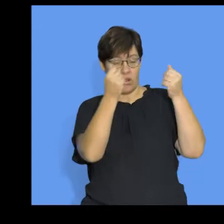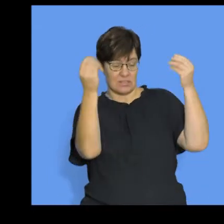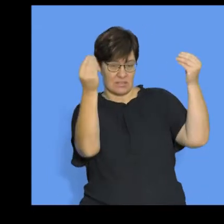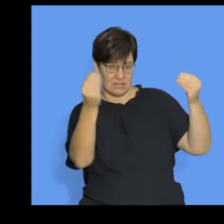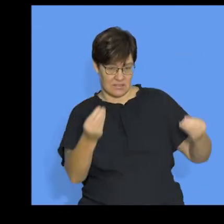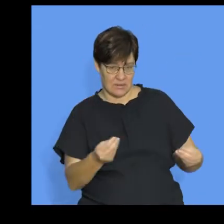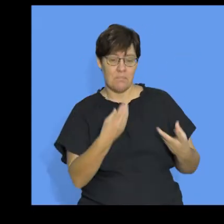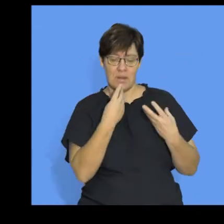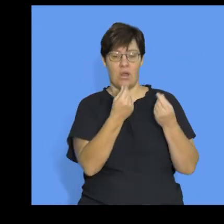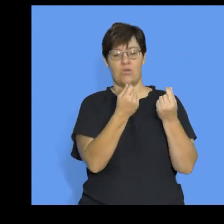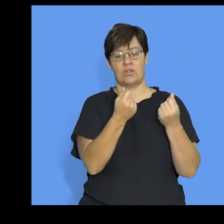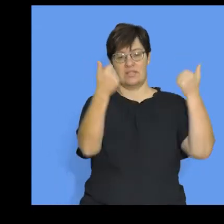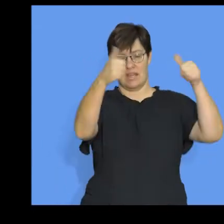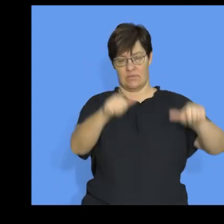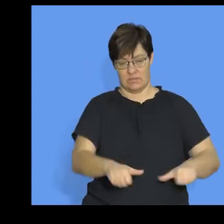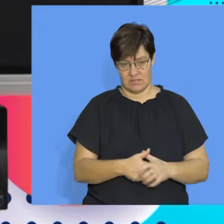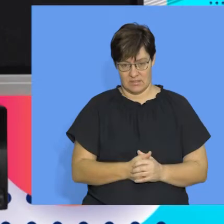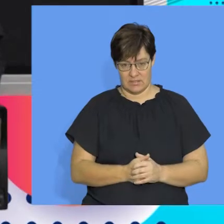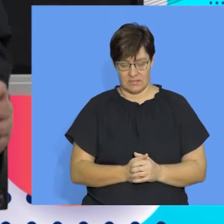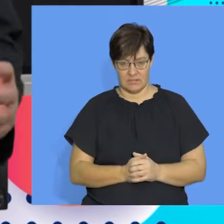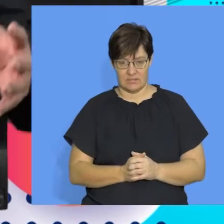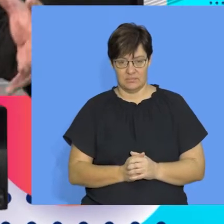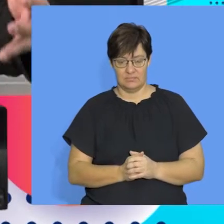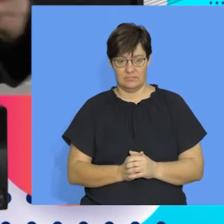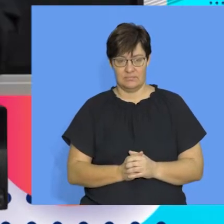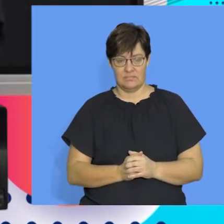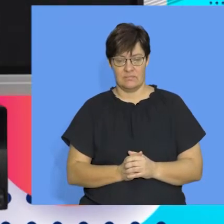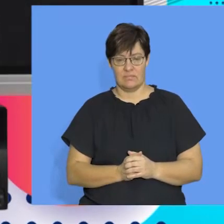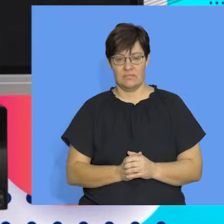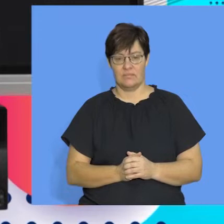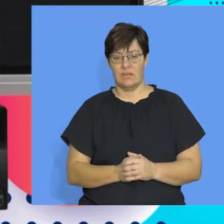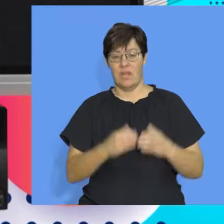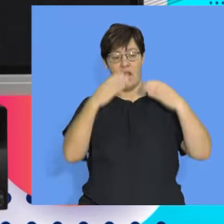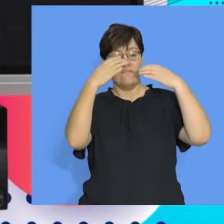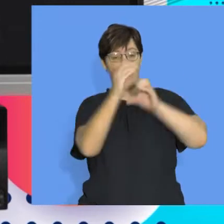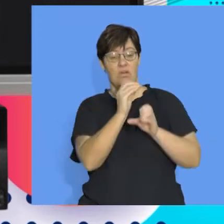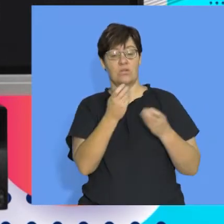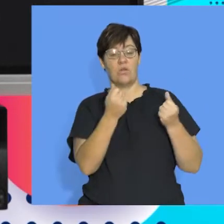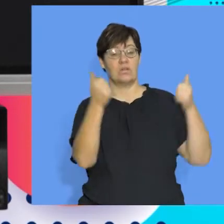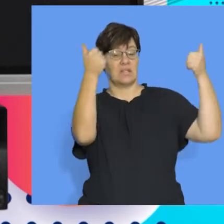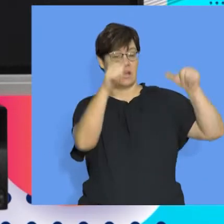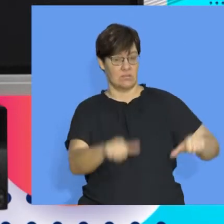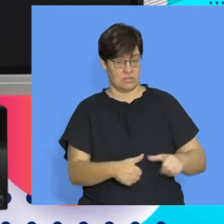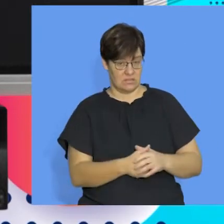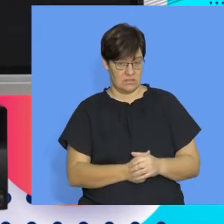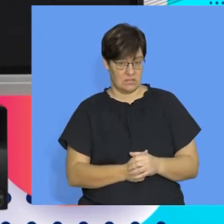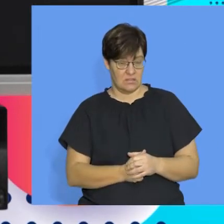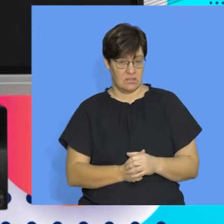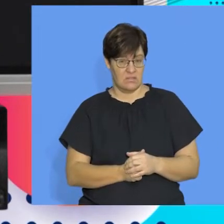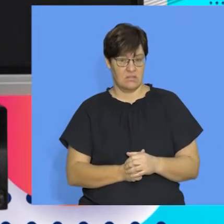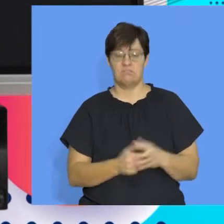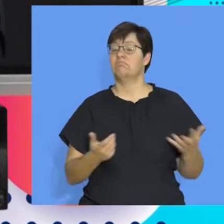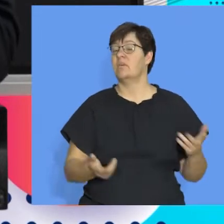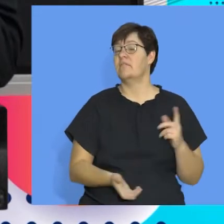of cost accounting. So in other words, the focus of cost accounting, if you hone into it, you